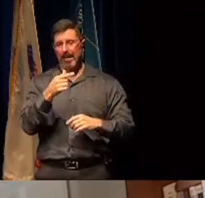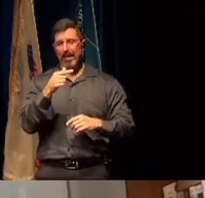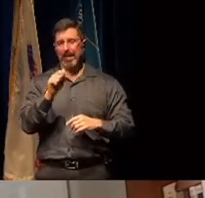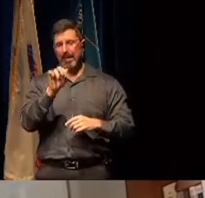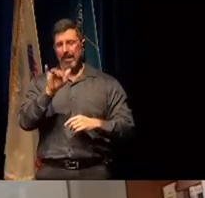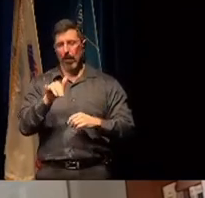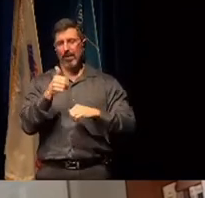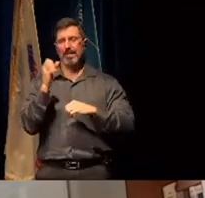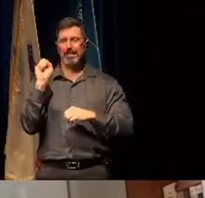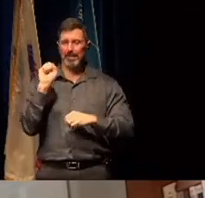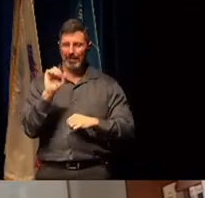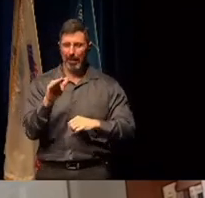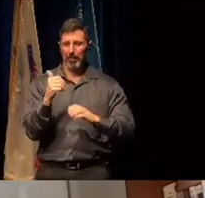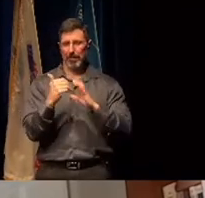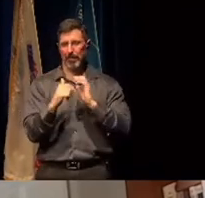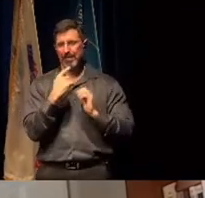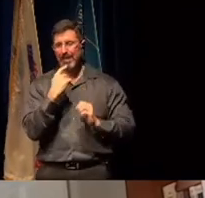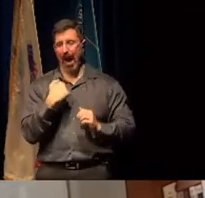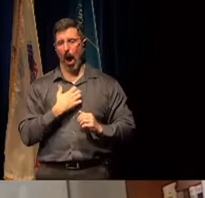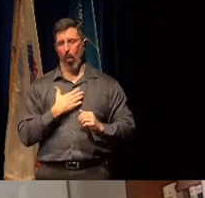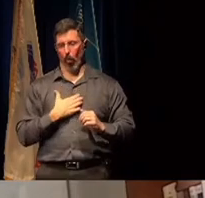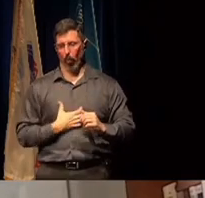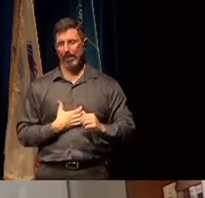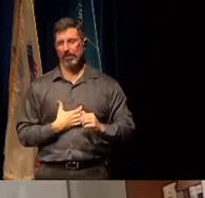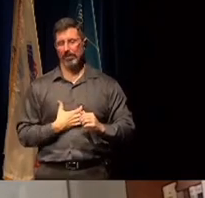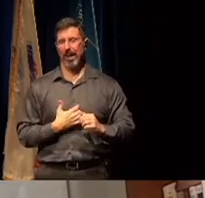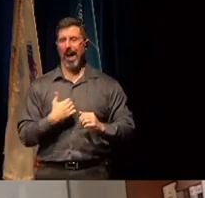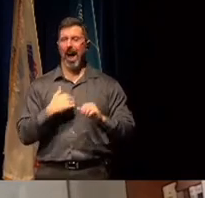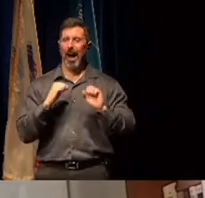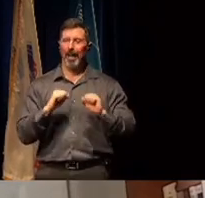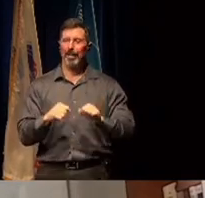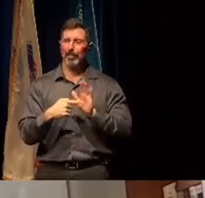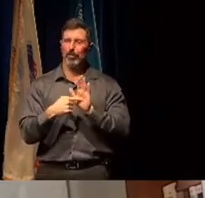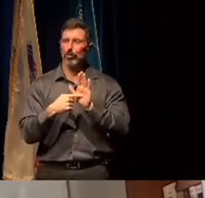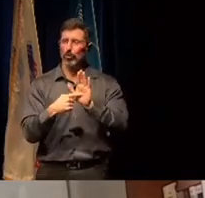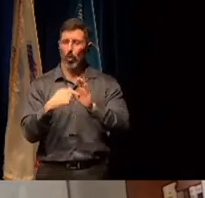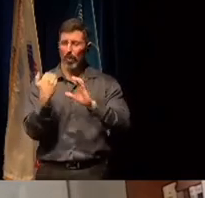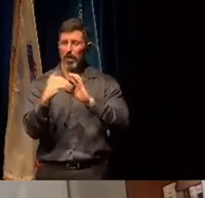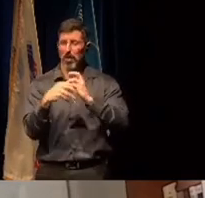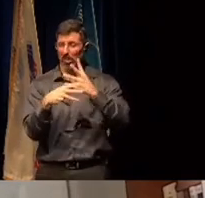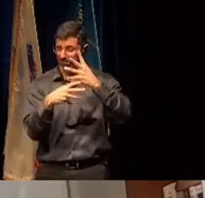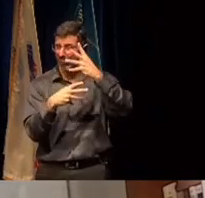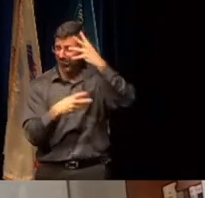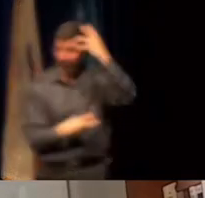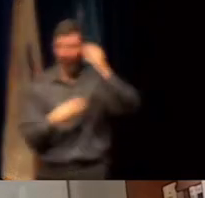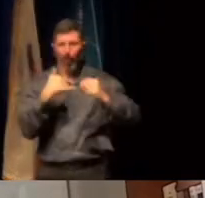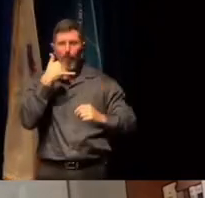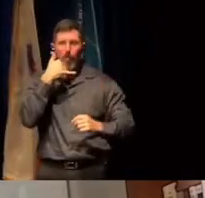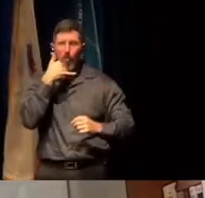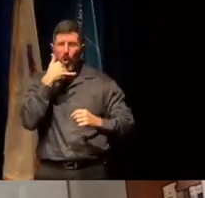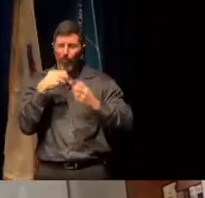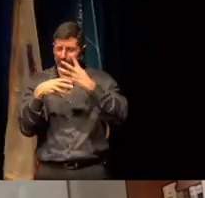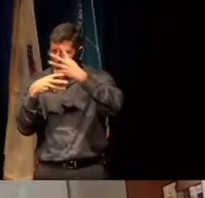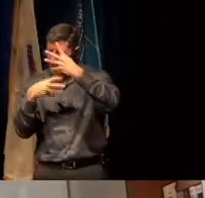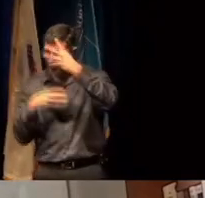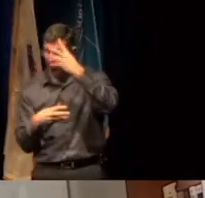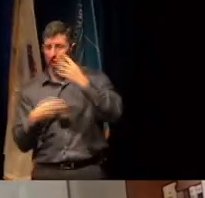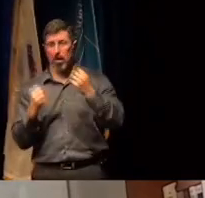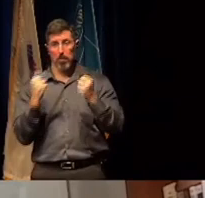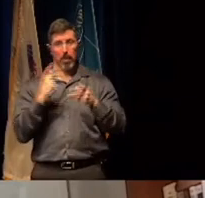wish I could share with you every email, message, and phone call we have received lately. People are reading the book and they can't put it